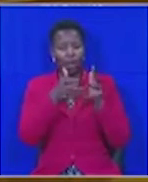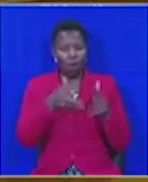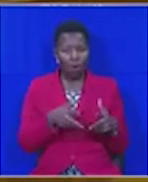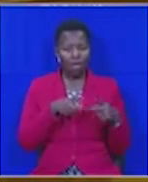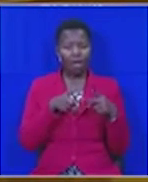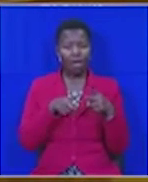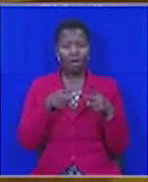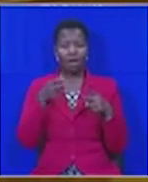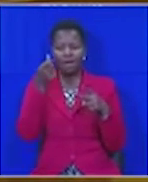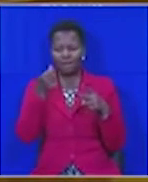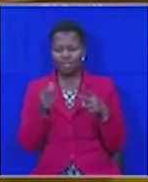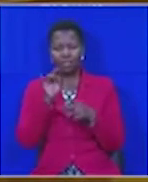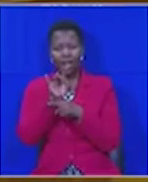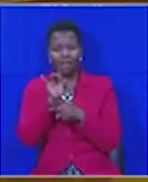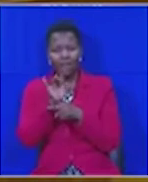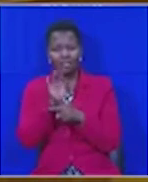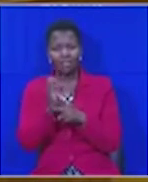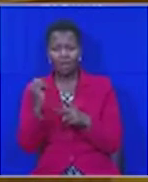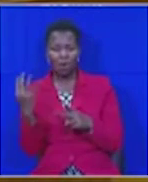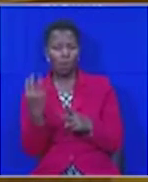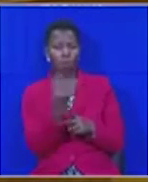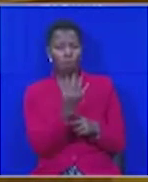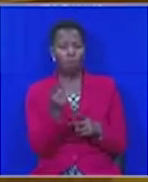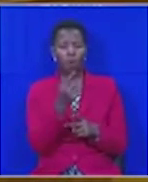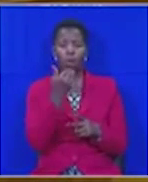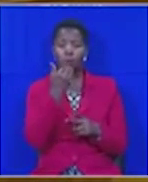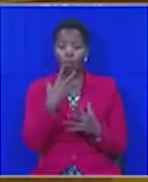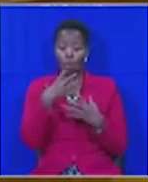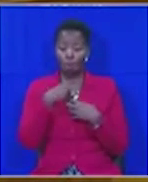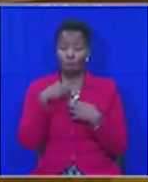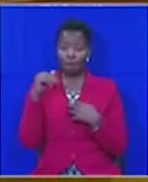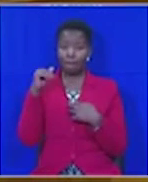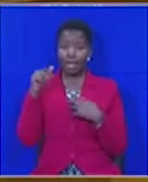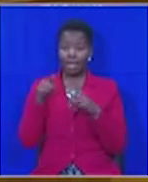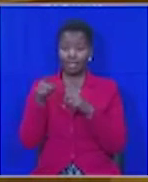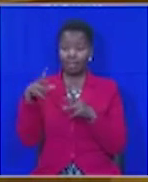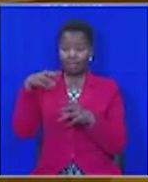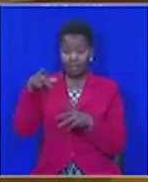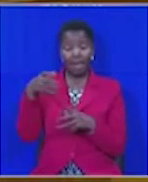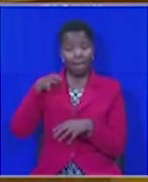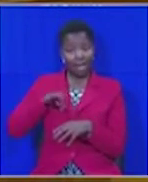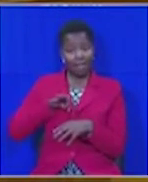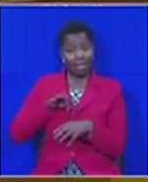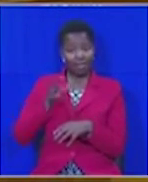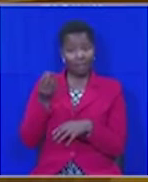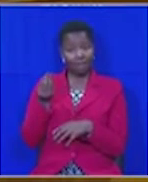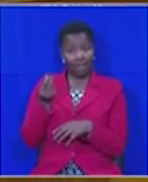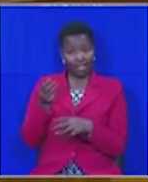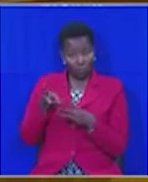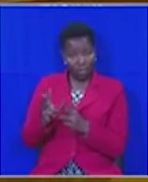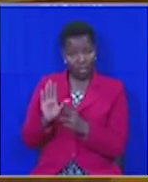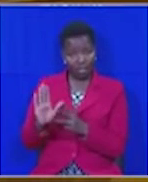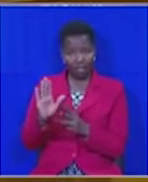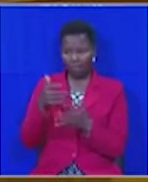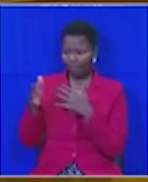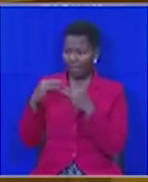financial advisors, who actually owns a particular entity and is the financial beneficiary of the business that that